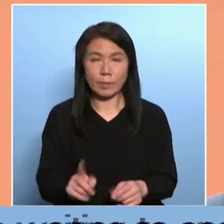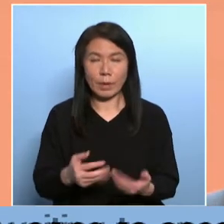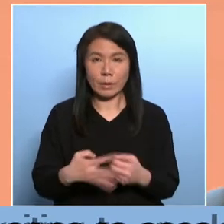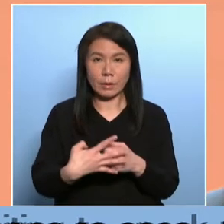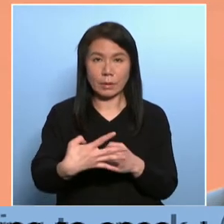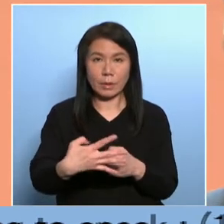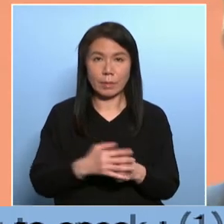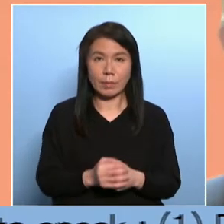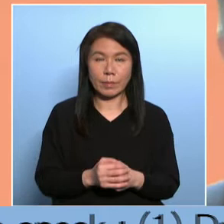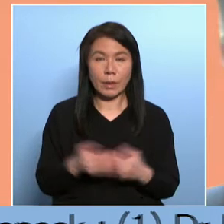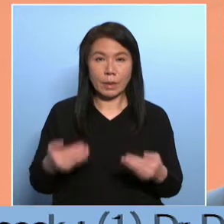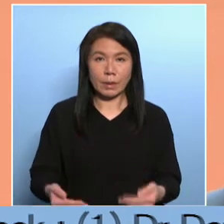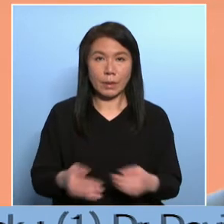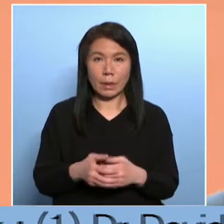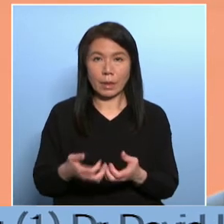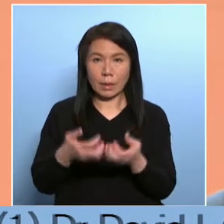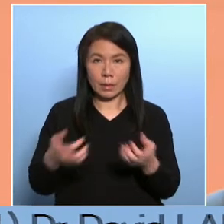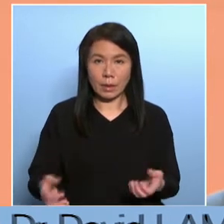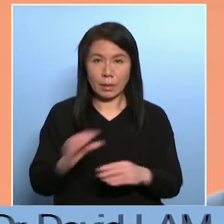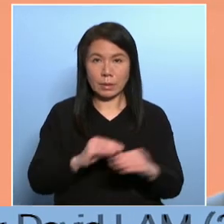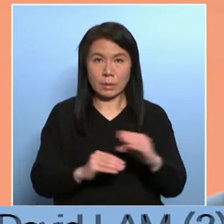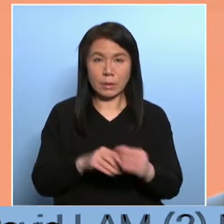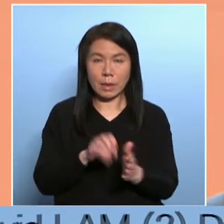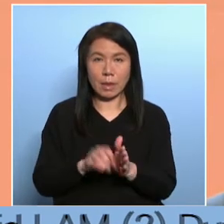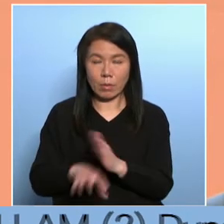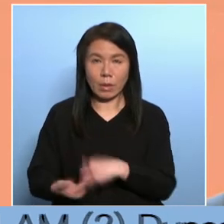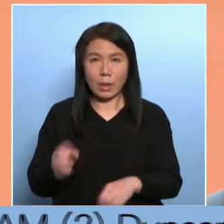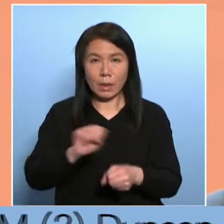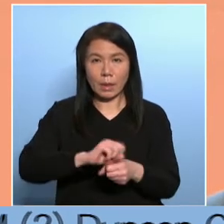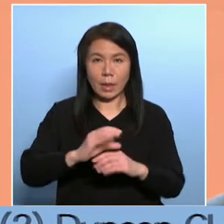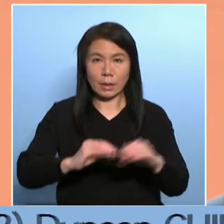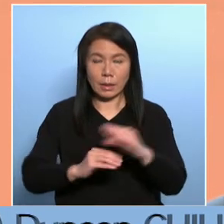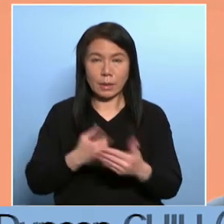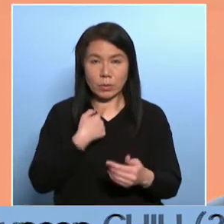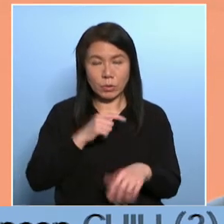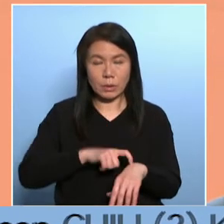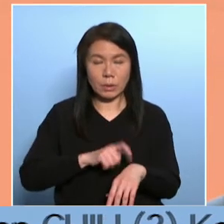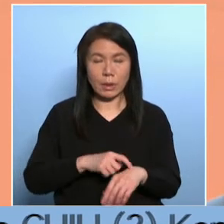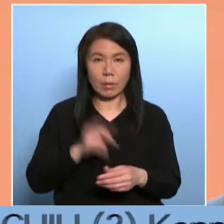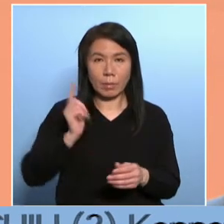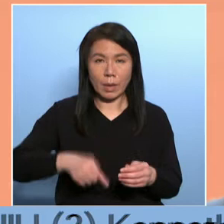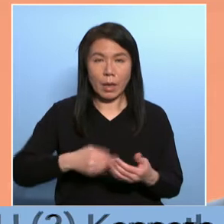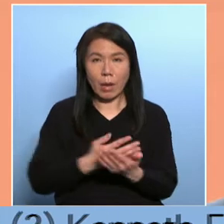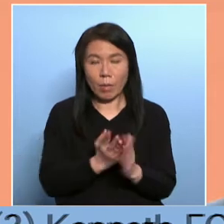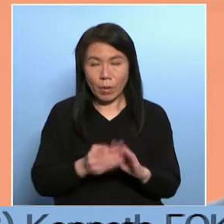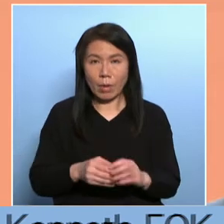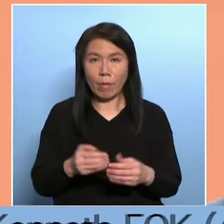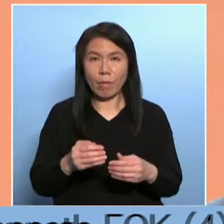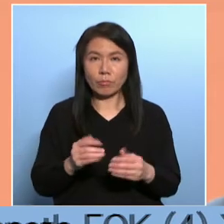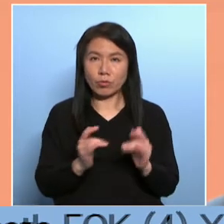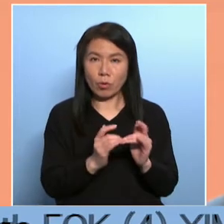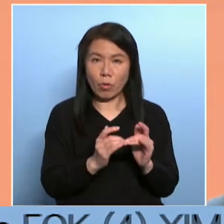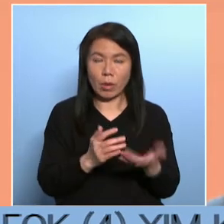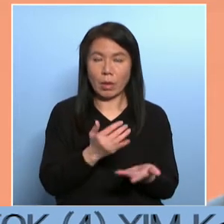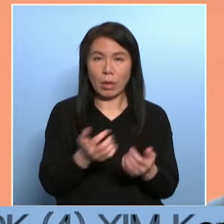reference from their experience. Fourthly, if you look at the lack of isolation facilities, and it takes time to set up